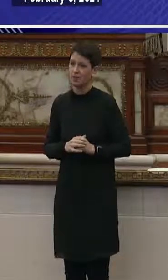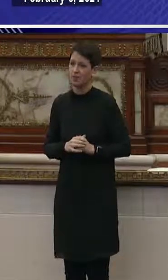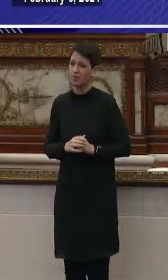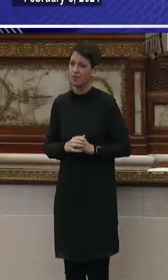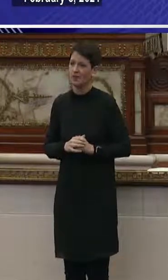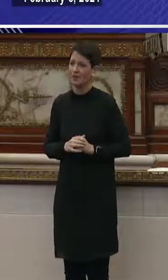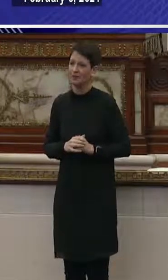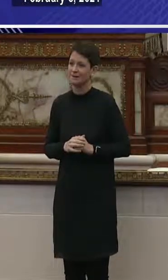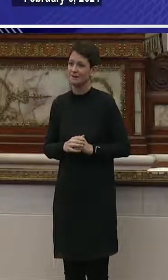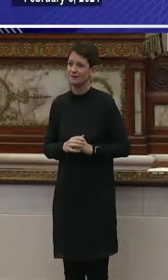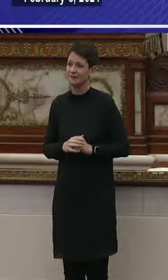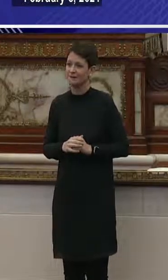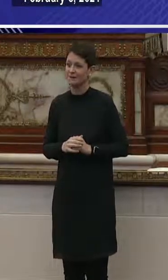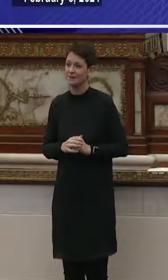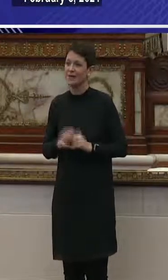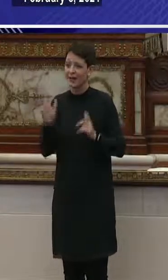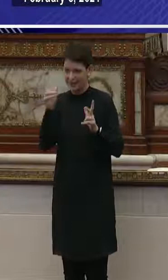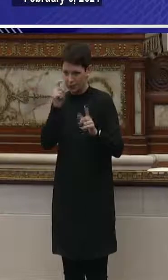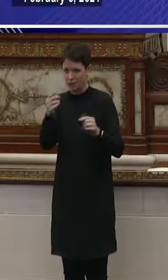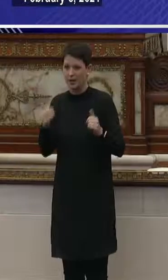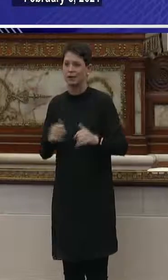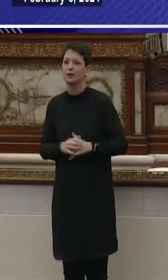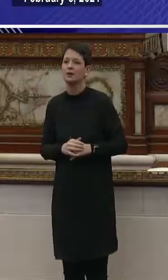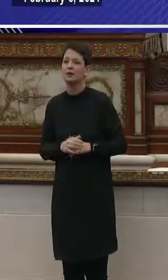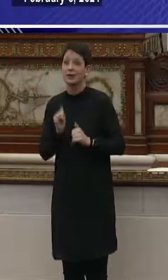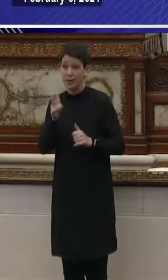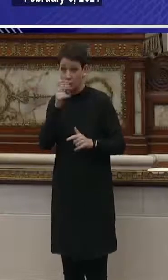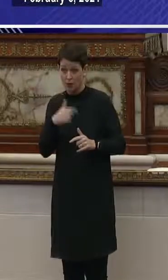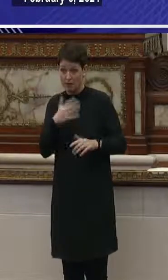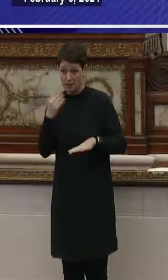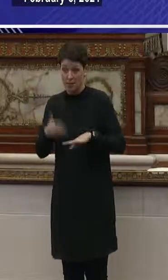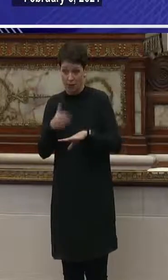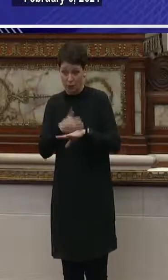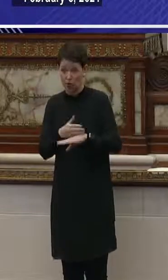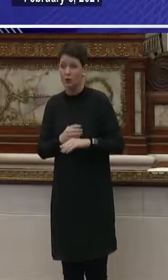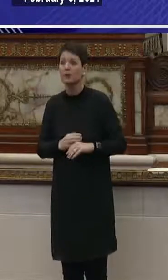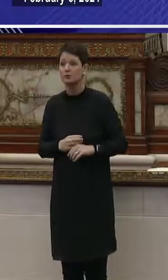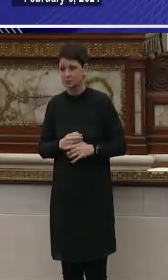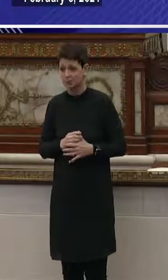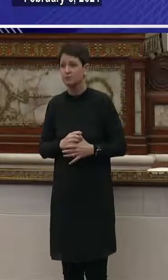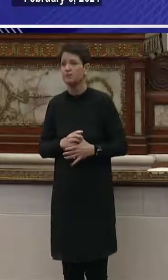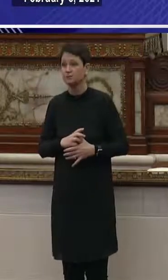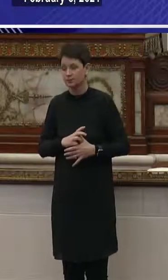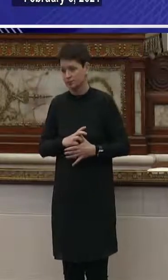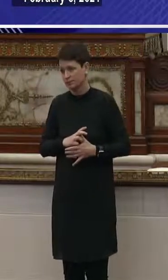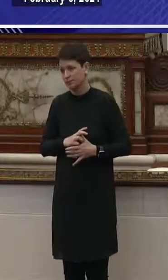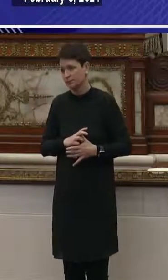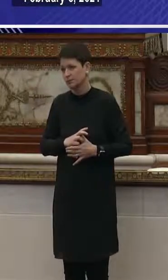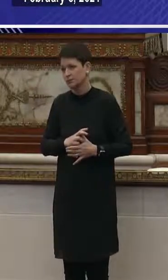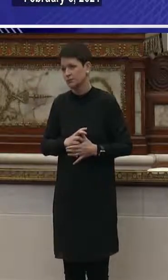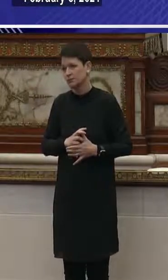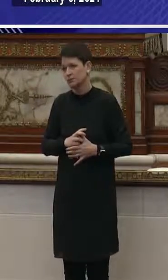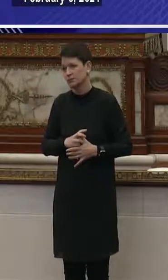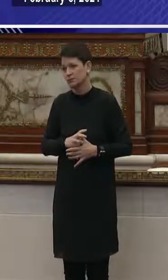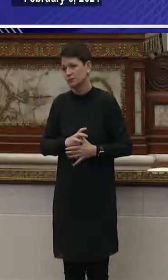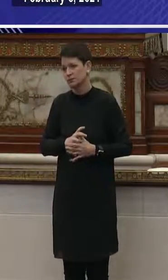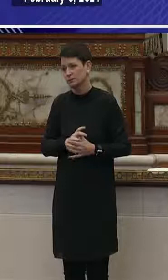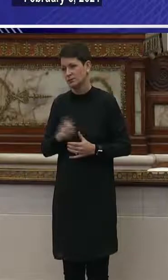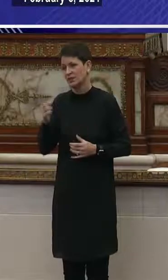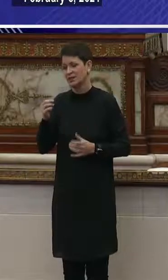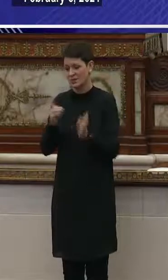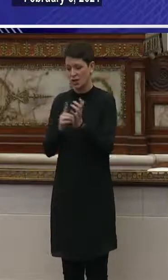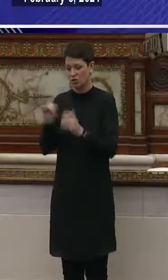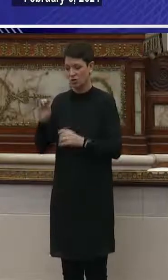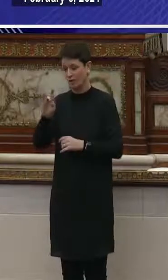having okay, I can hear you now. Can you hear me now? Is that better? That's much better. Okay. So, Dr.